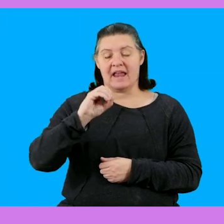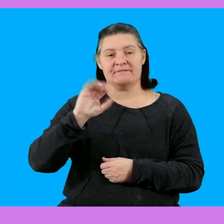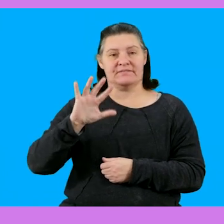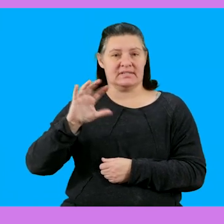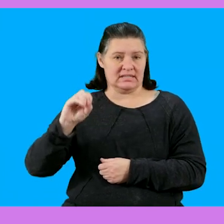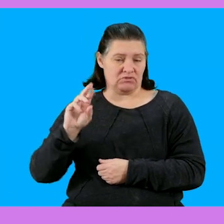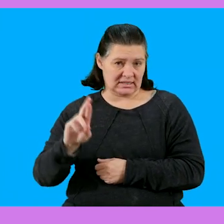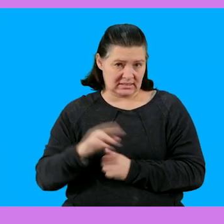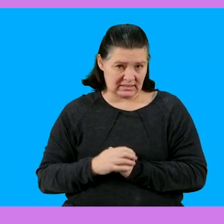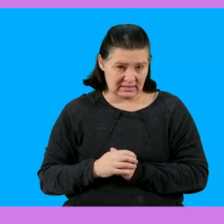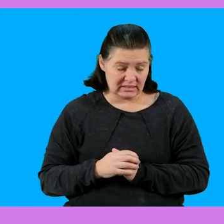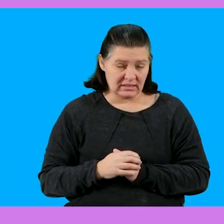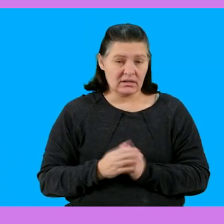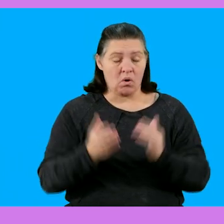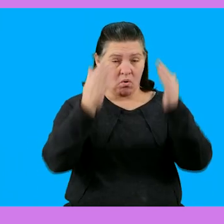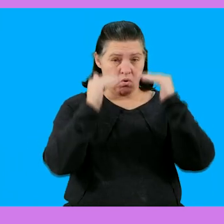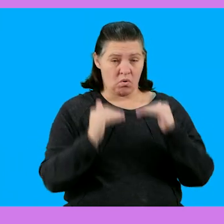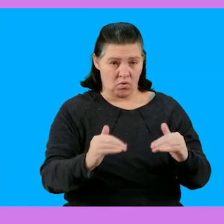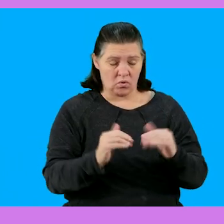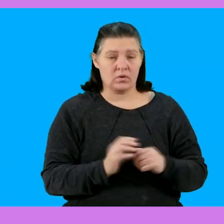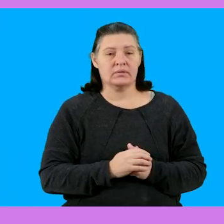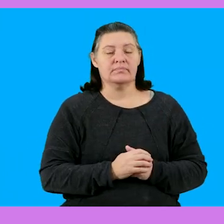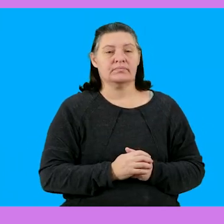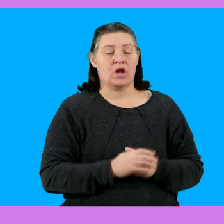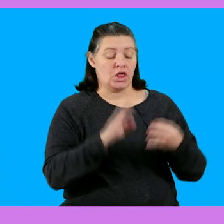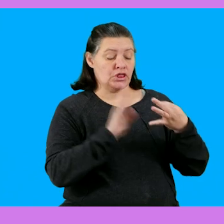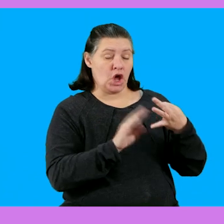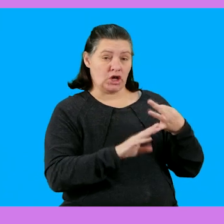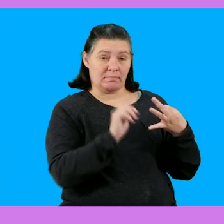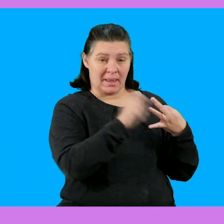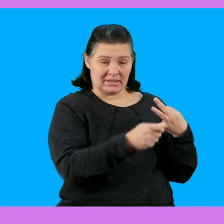22,050 rand. Now I'm moving on to the third